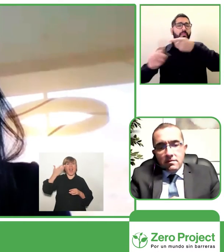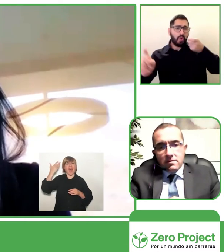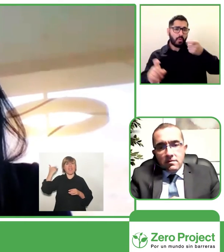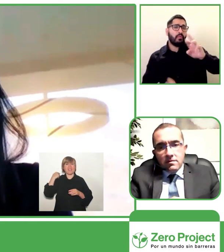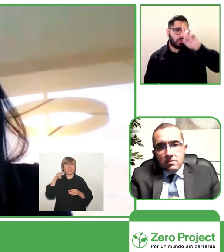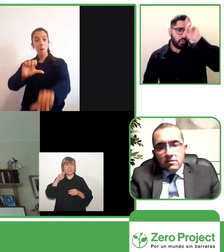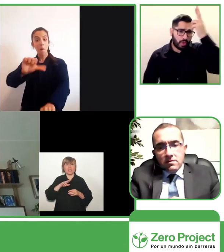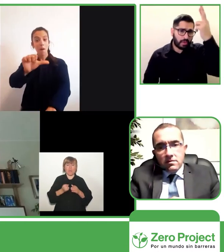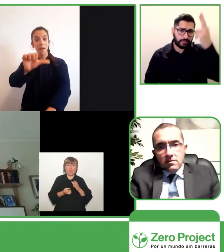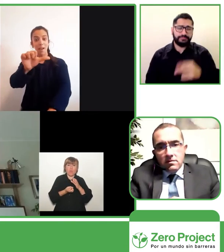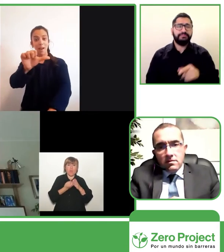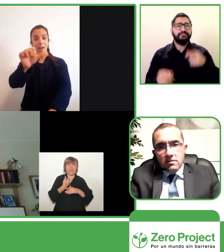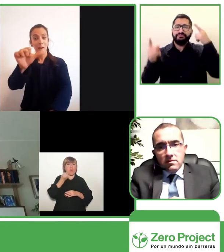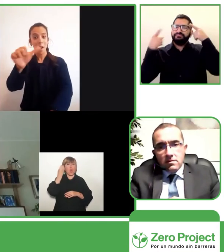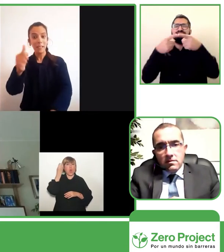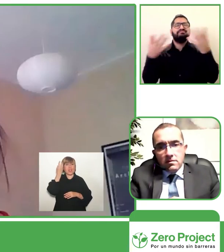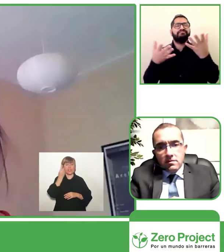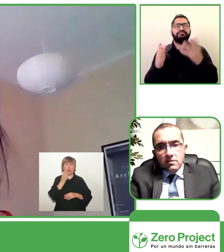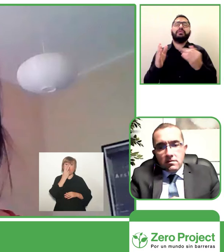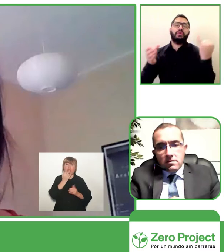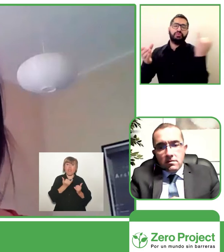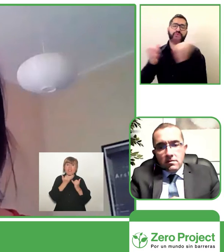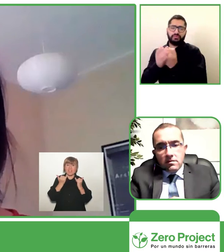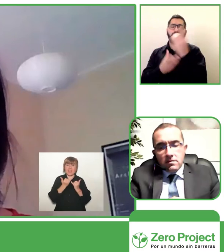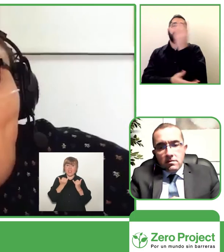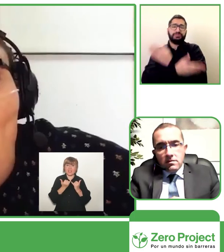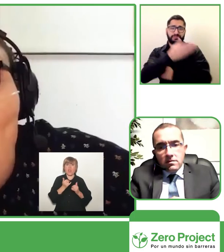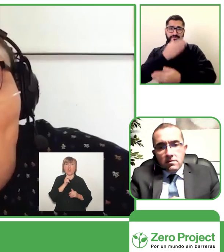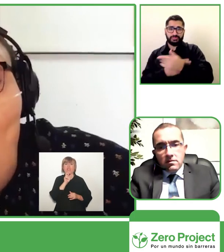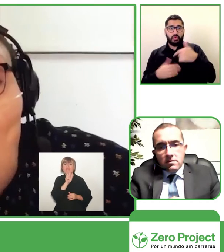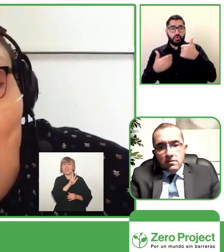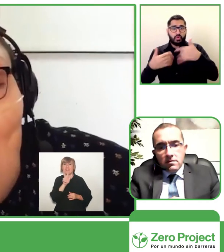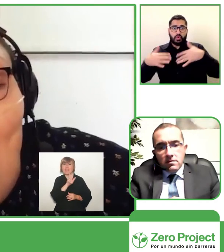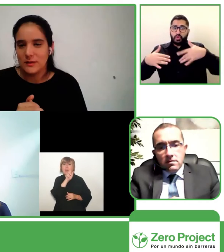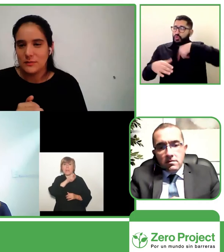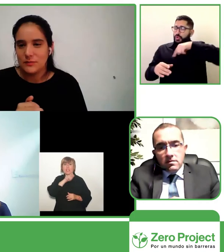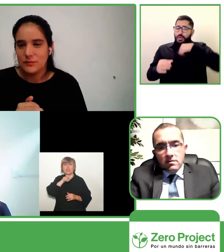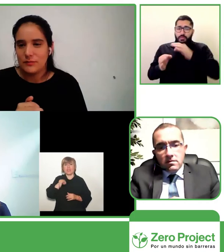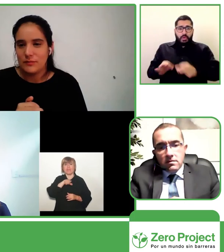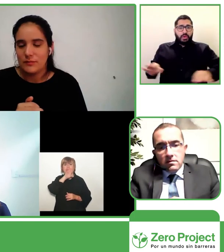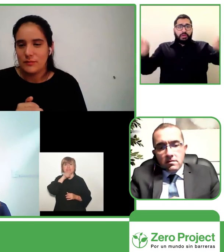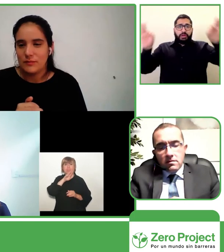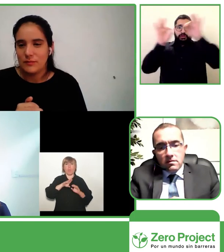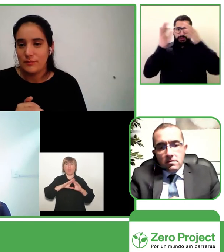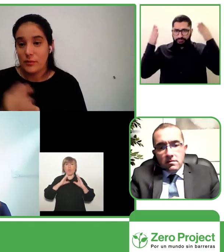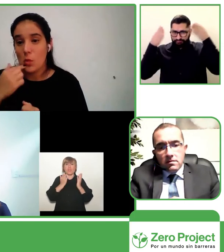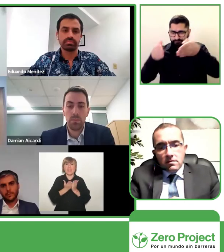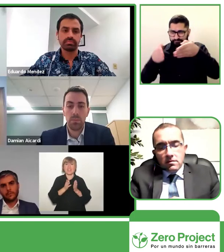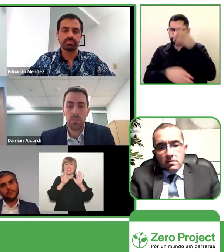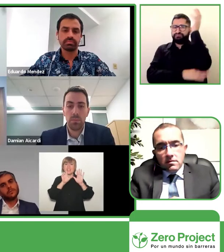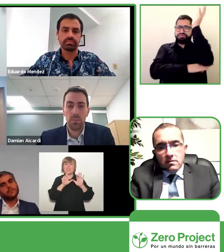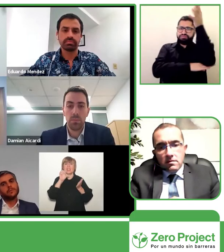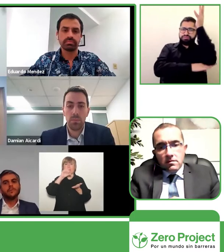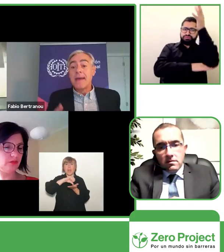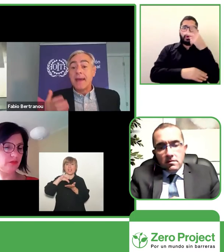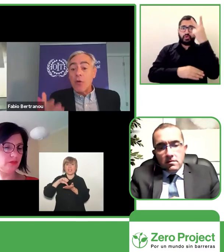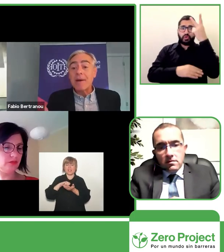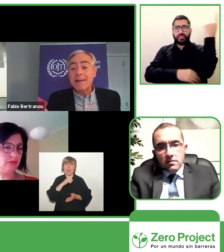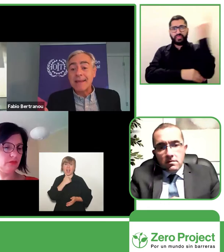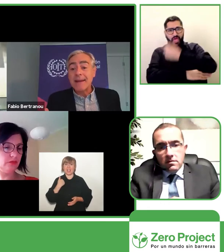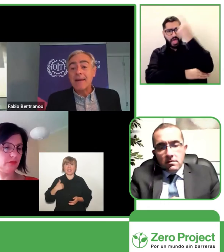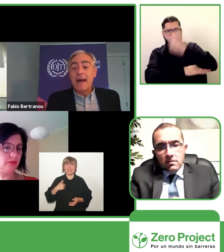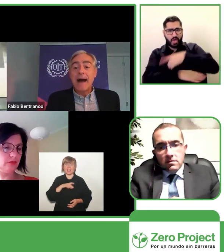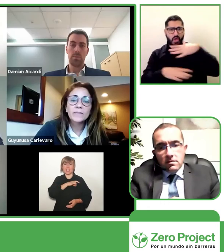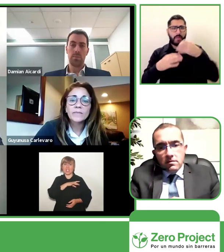It is an unprecedented milestone in our country. We created an agenda of a two-day conference